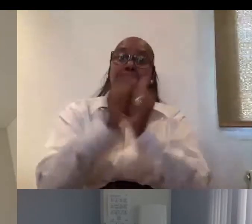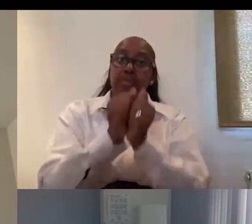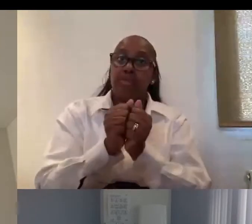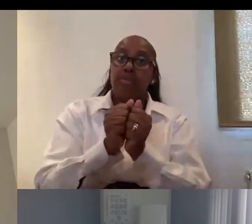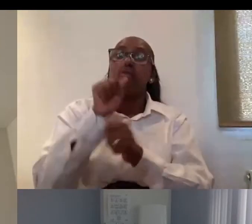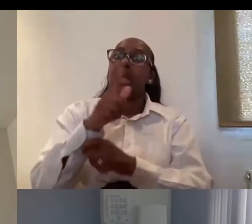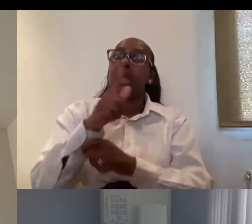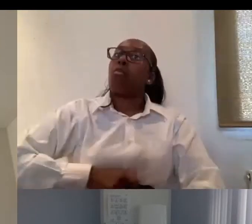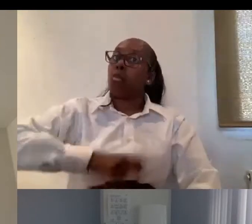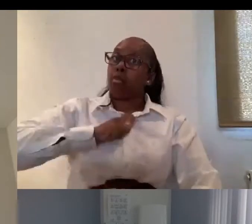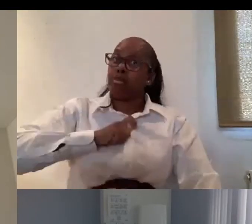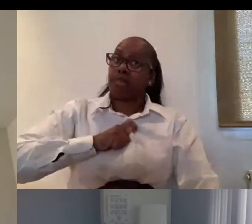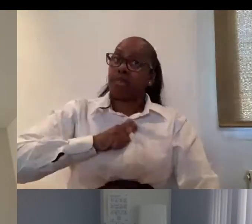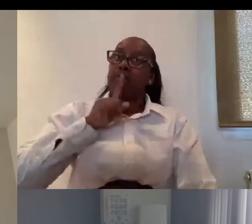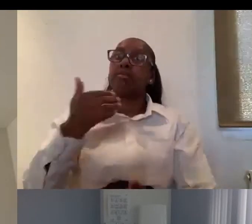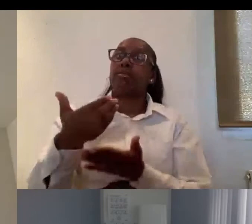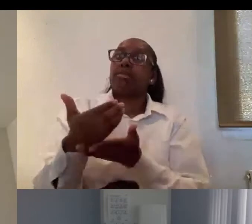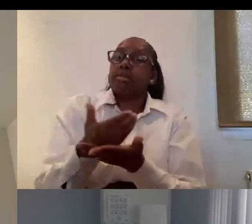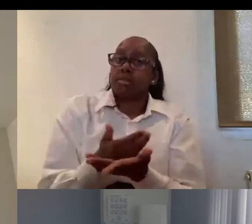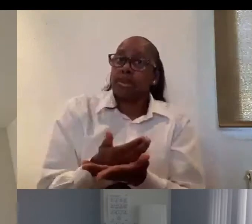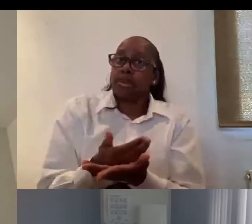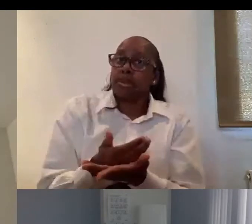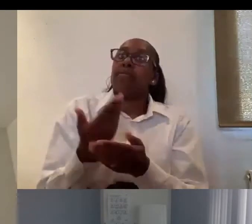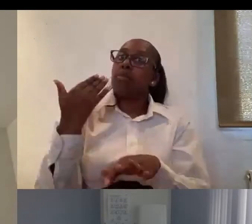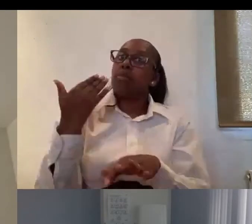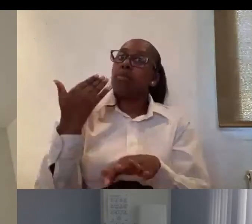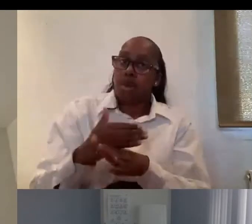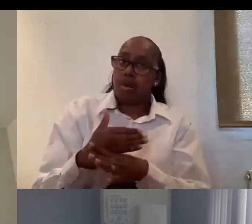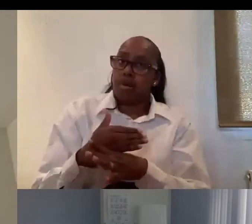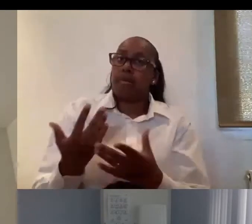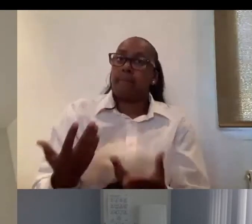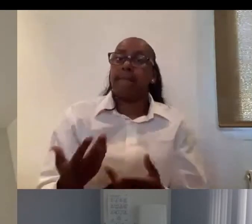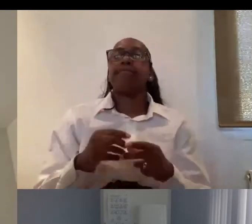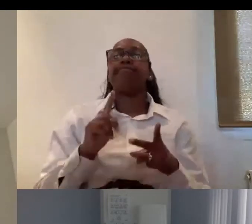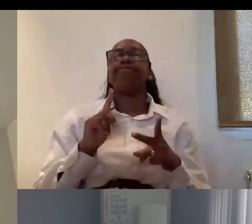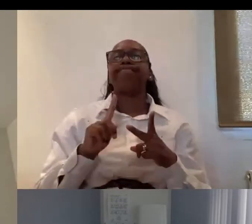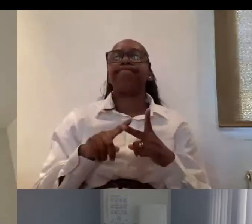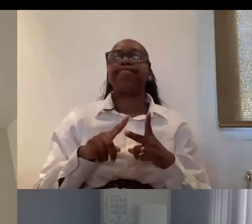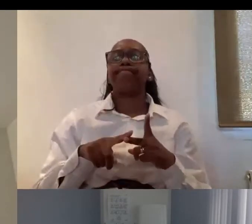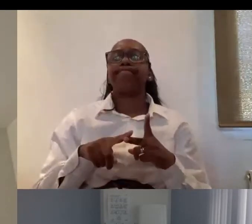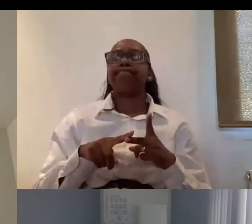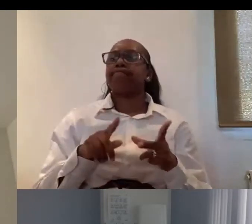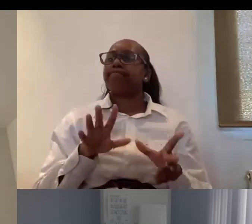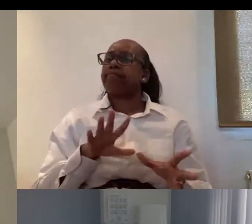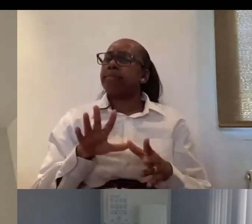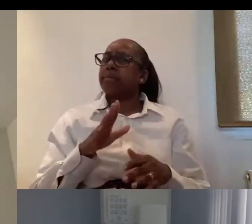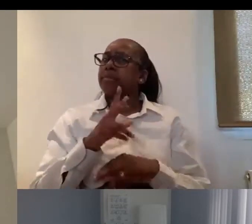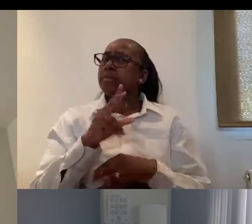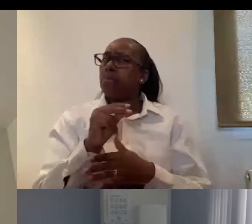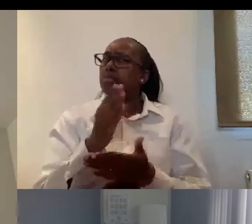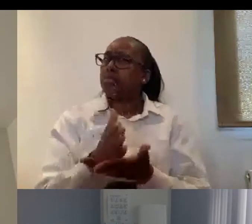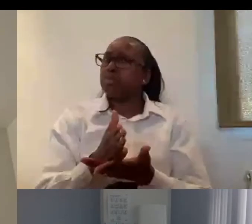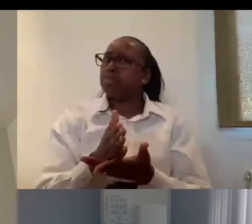can be very confident that they are safe and effective. Second thing I'd say is it's not quite true to say